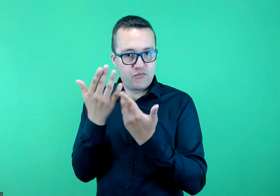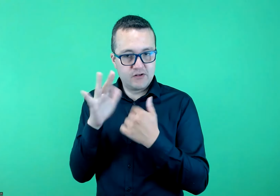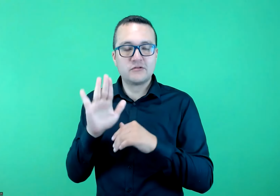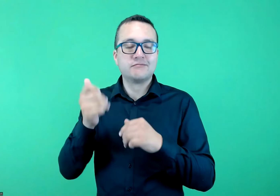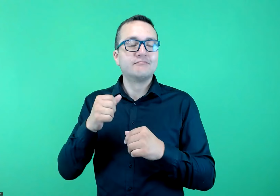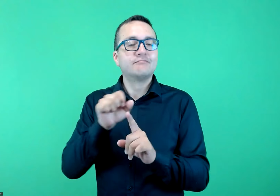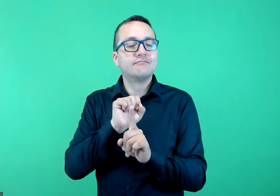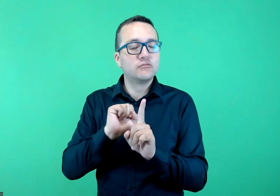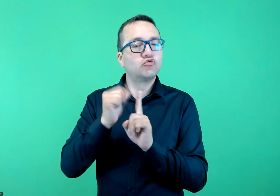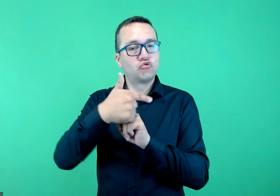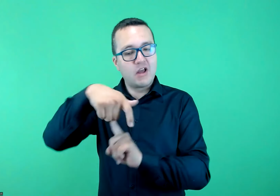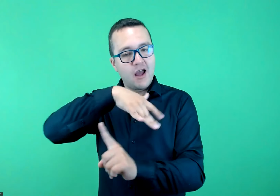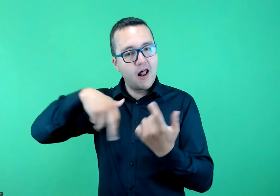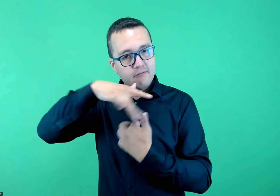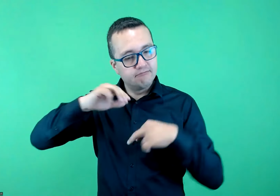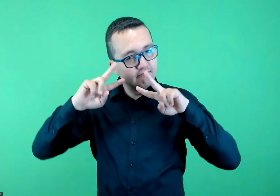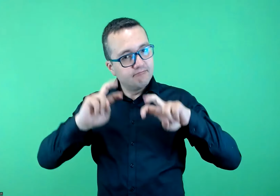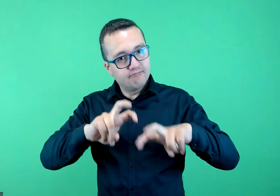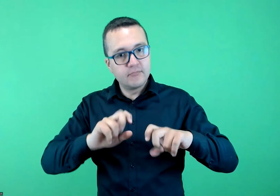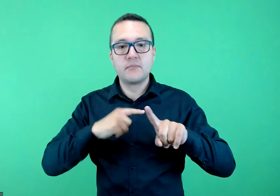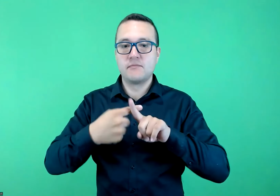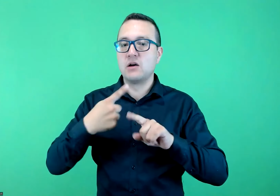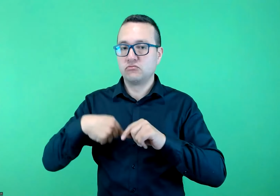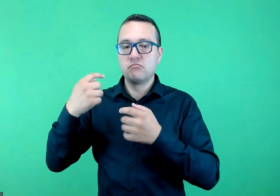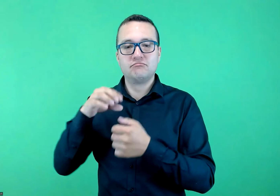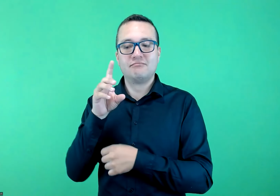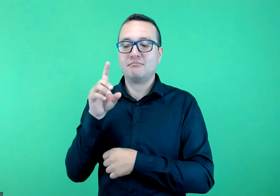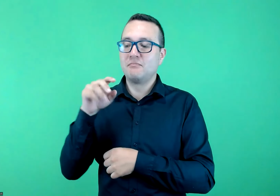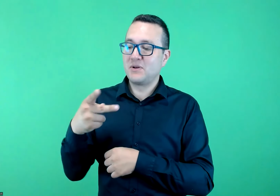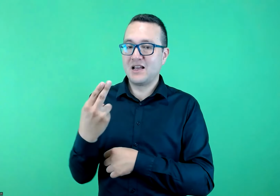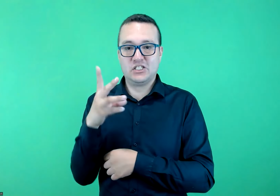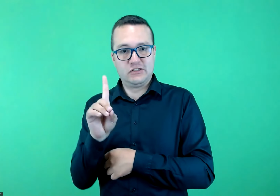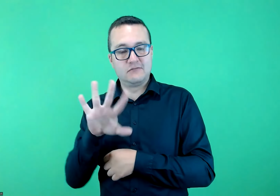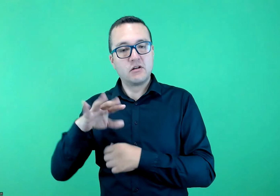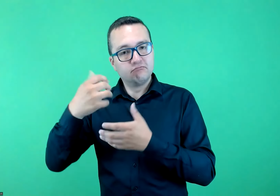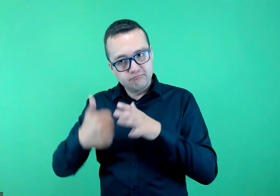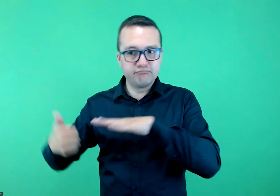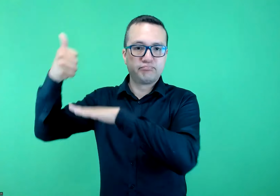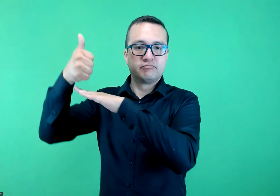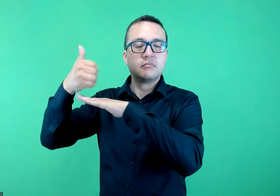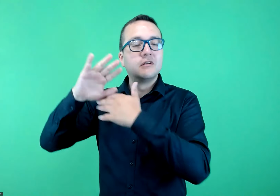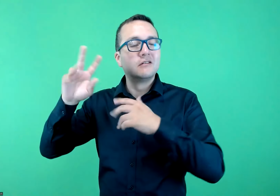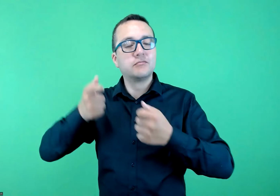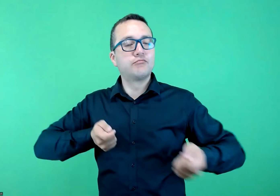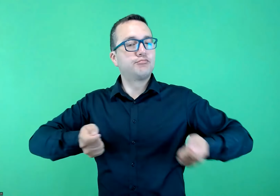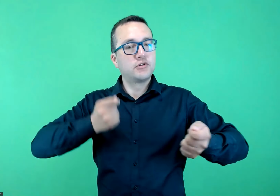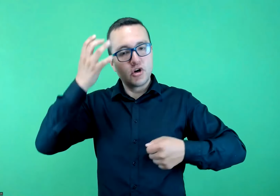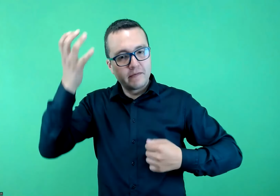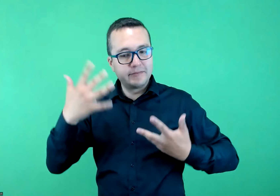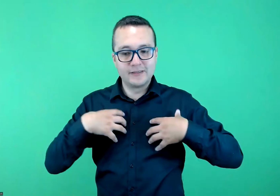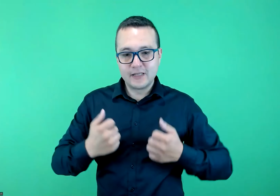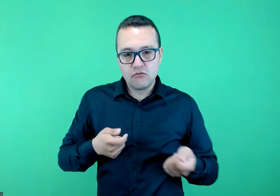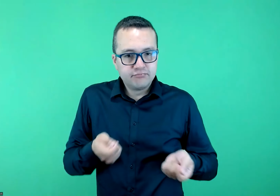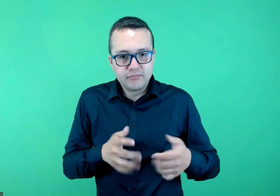and has a PhD in governance and healthcare systems, with more than 30 years experience combined nationally